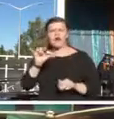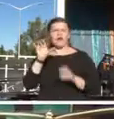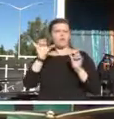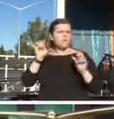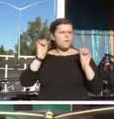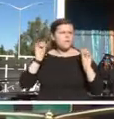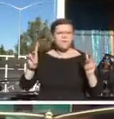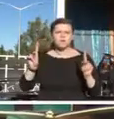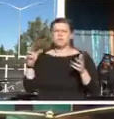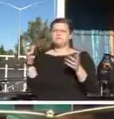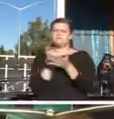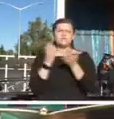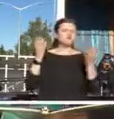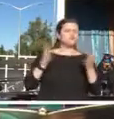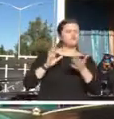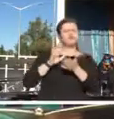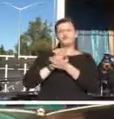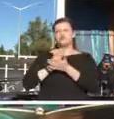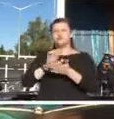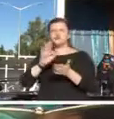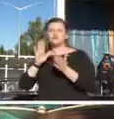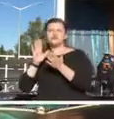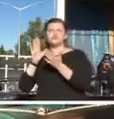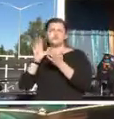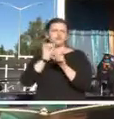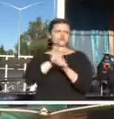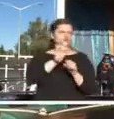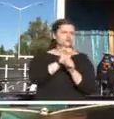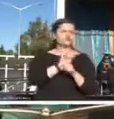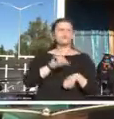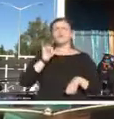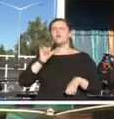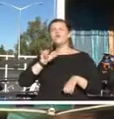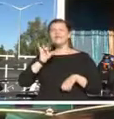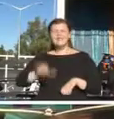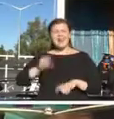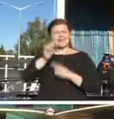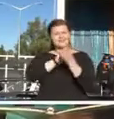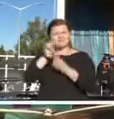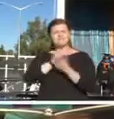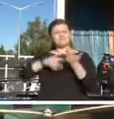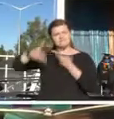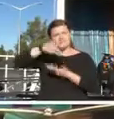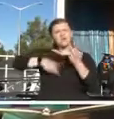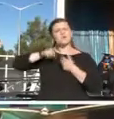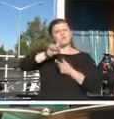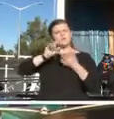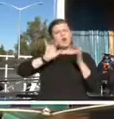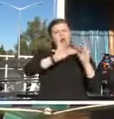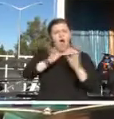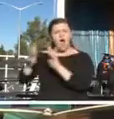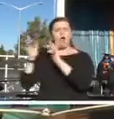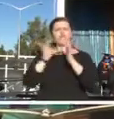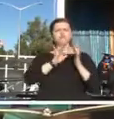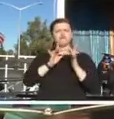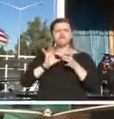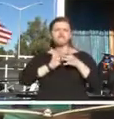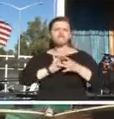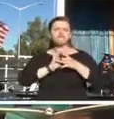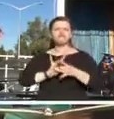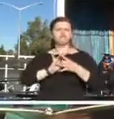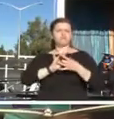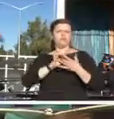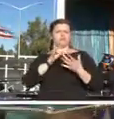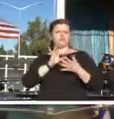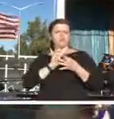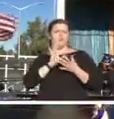at school. This is where you create networks, and this is where you make those connections and those relationships that will help you